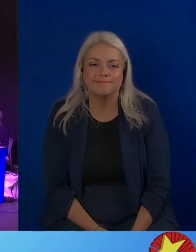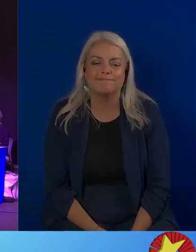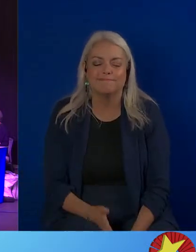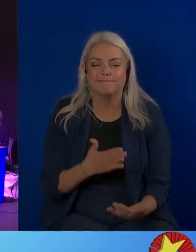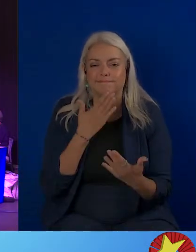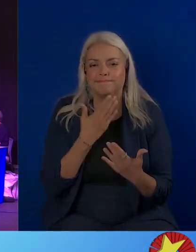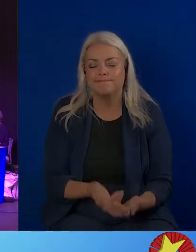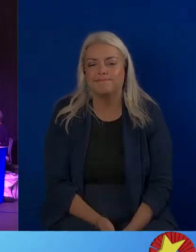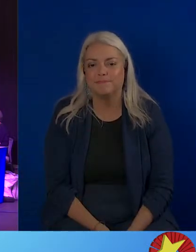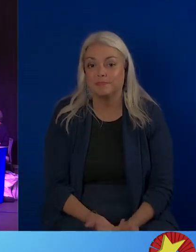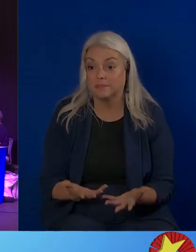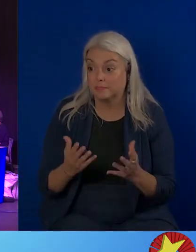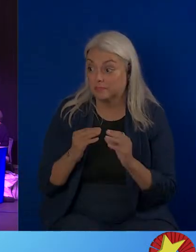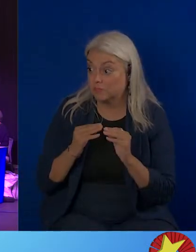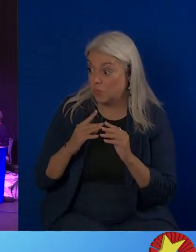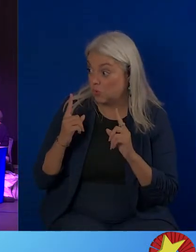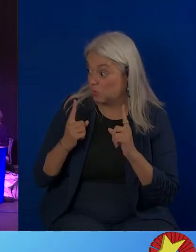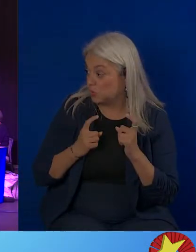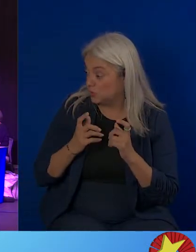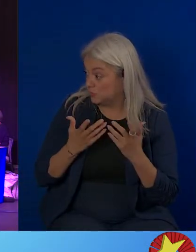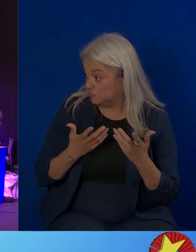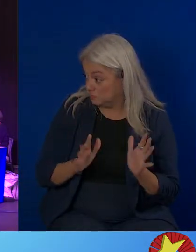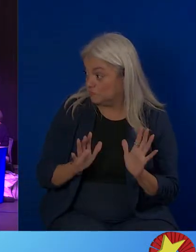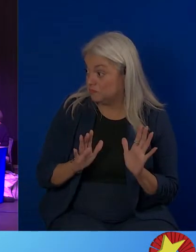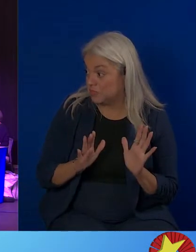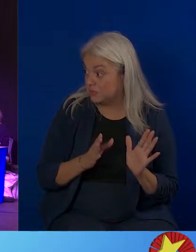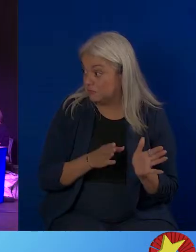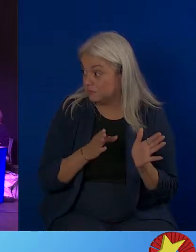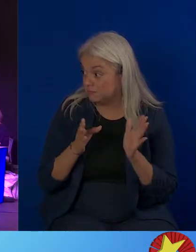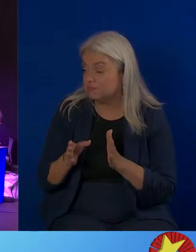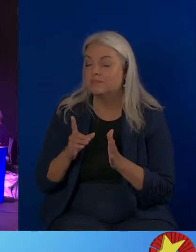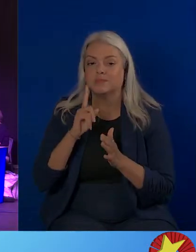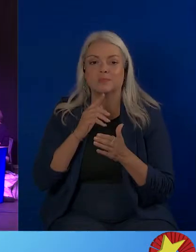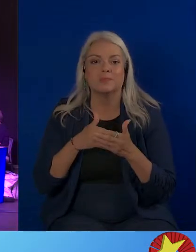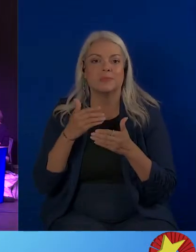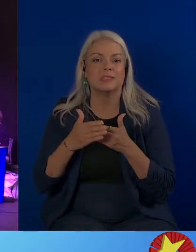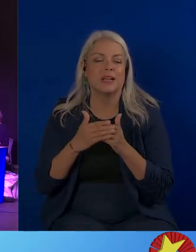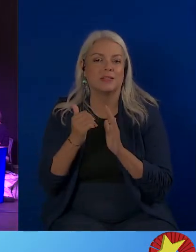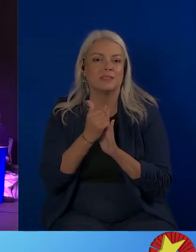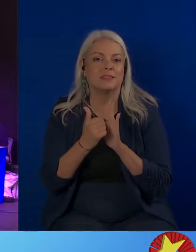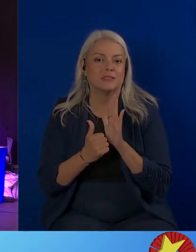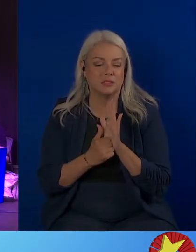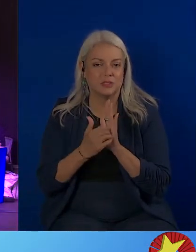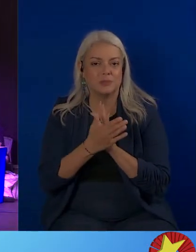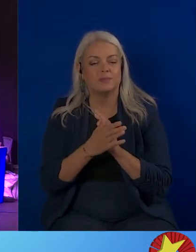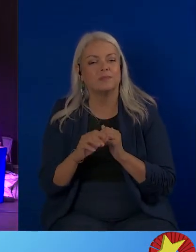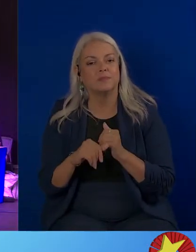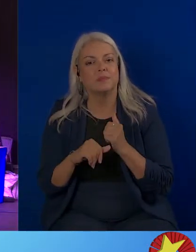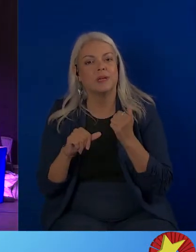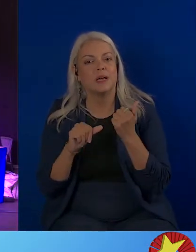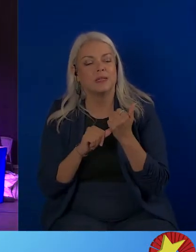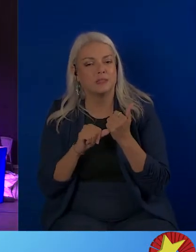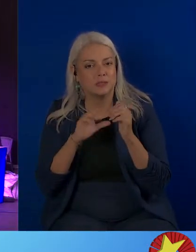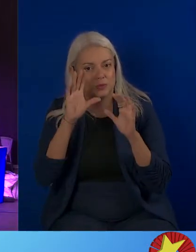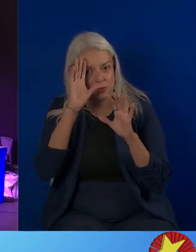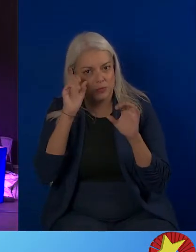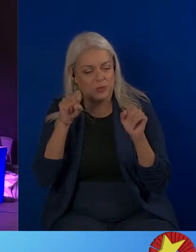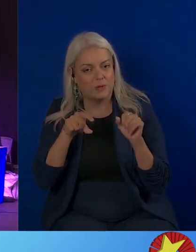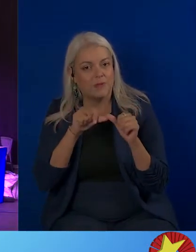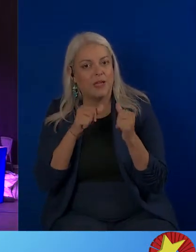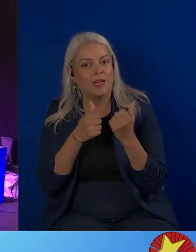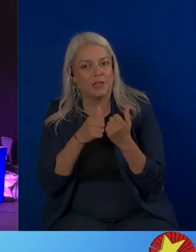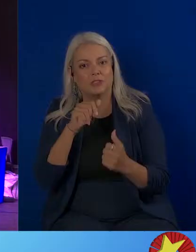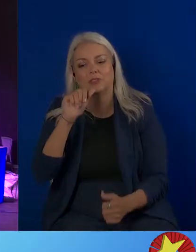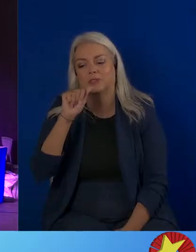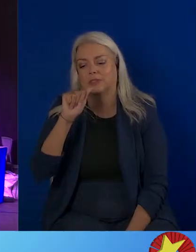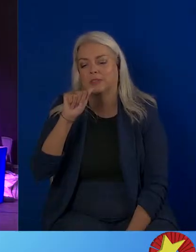With no other questions or comments for Superintendent Reichman, we can move forward to Assistant Superintendent of Agency, Shannon